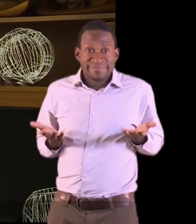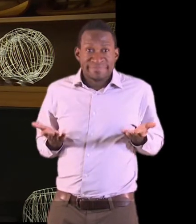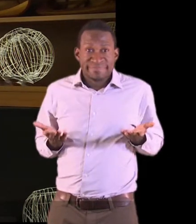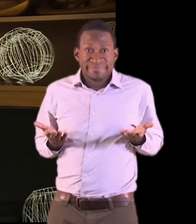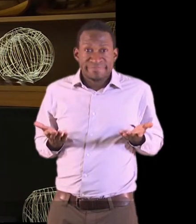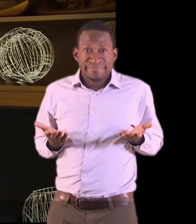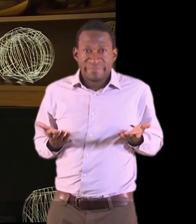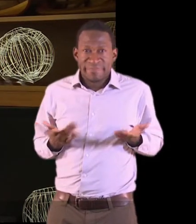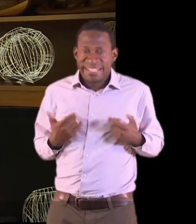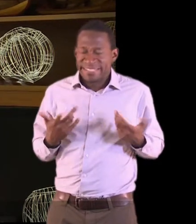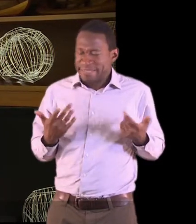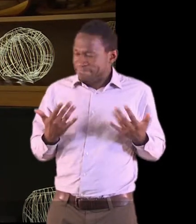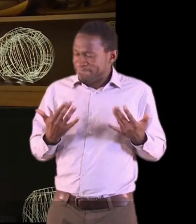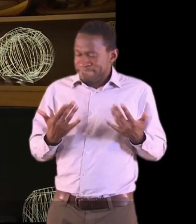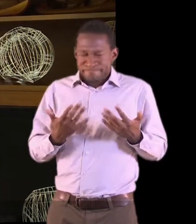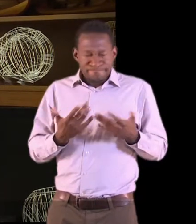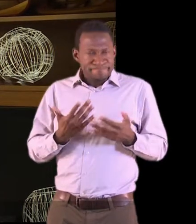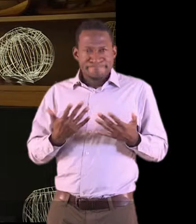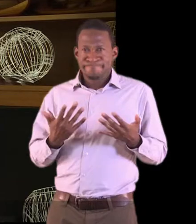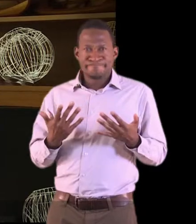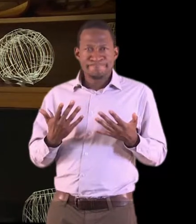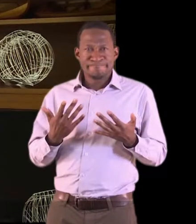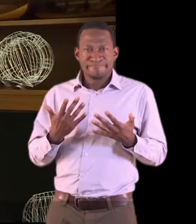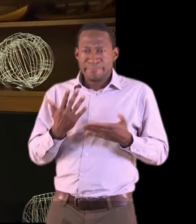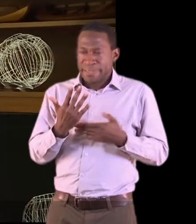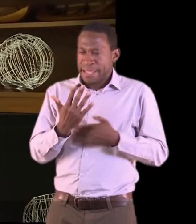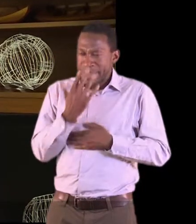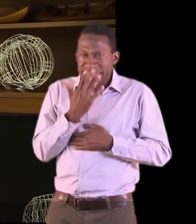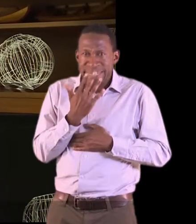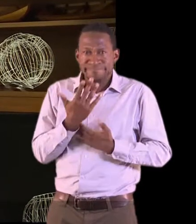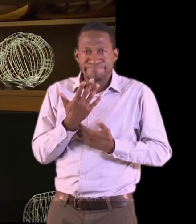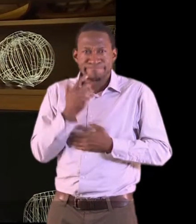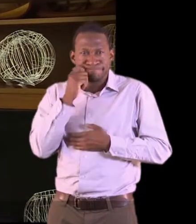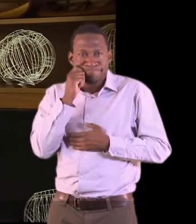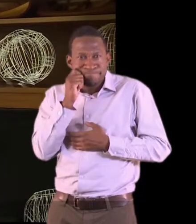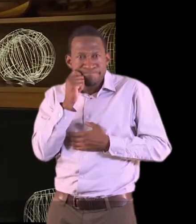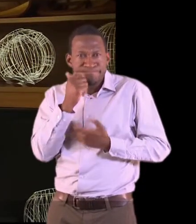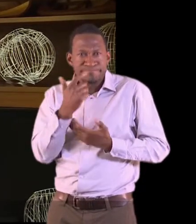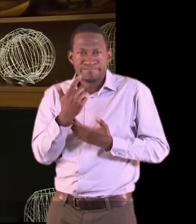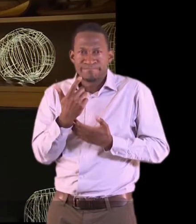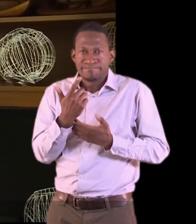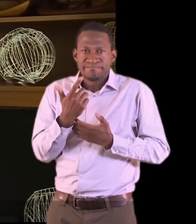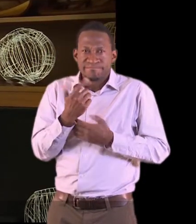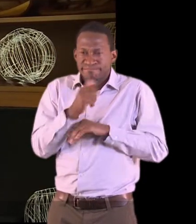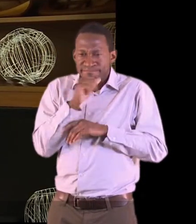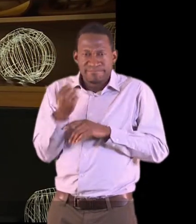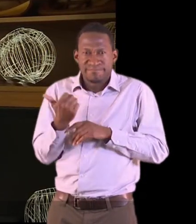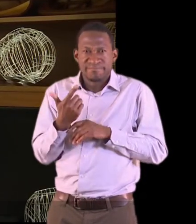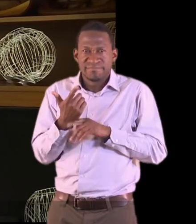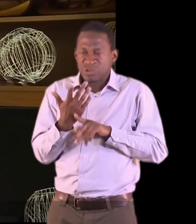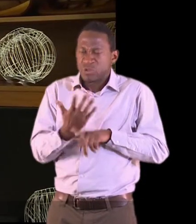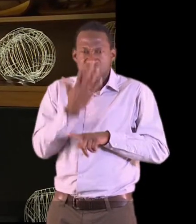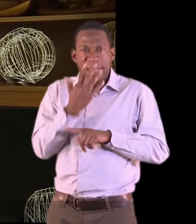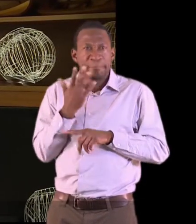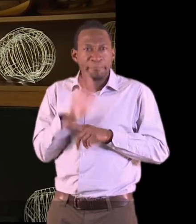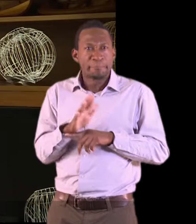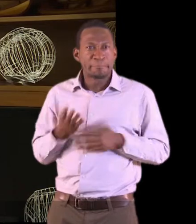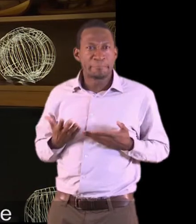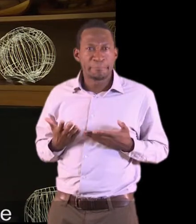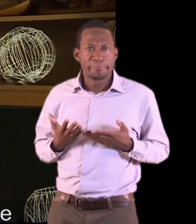But the indignity, the lack of grace, the